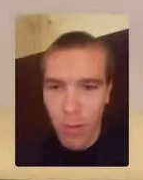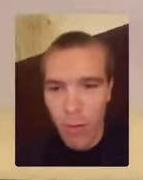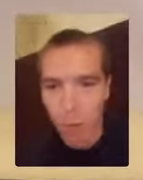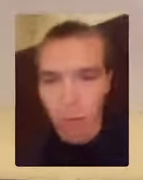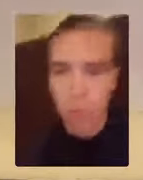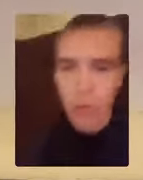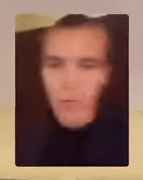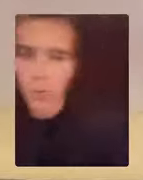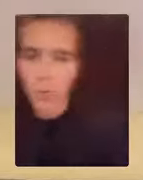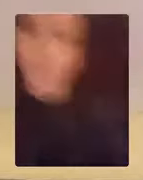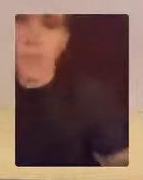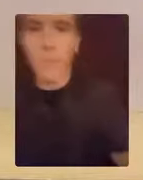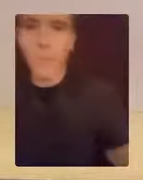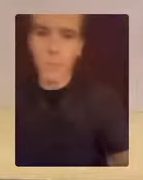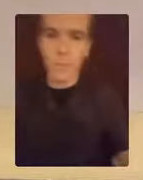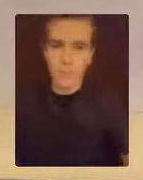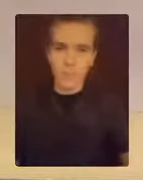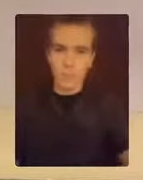And Okay.